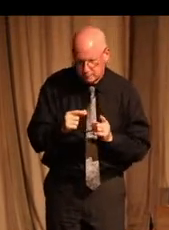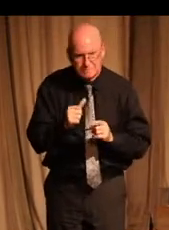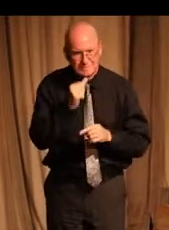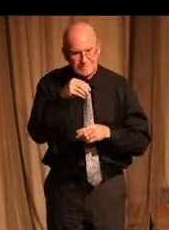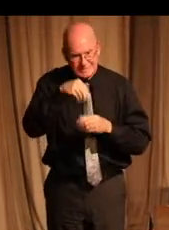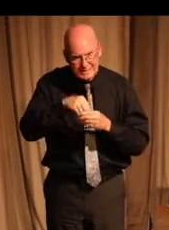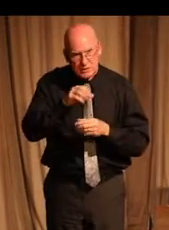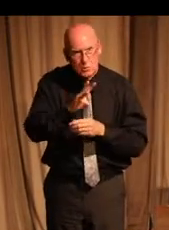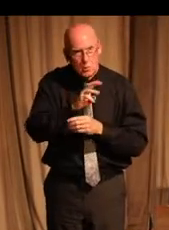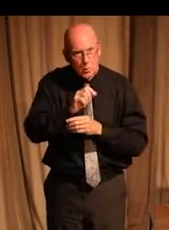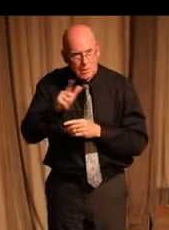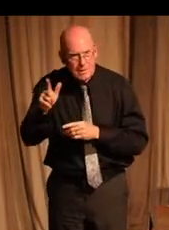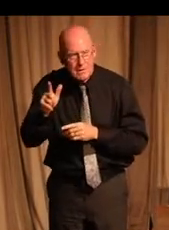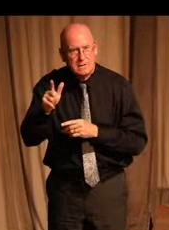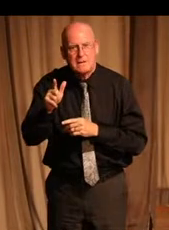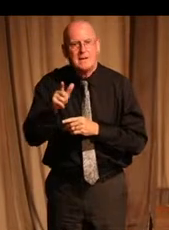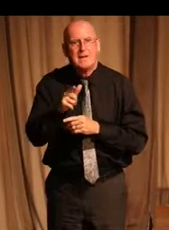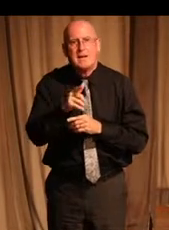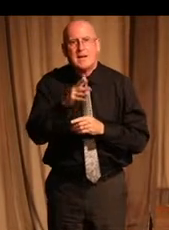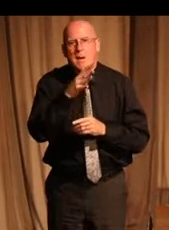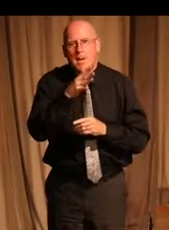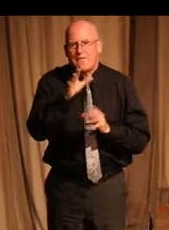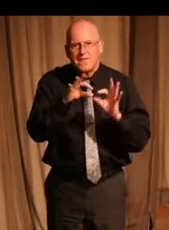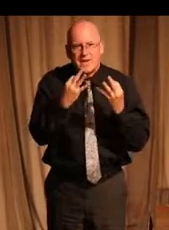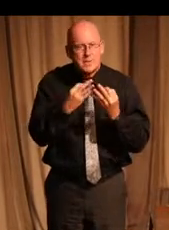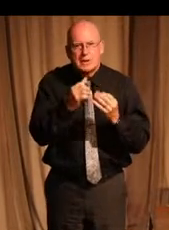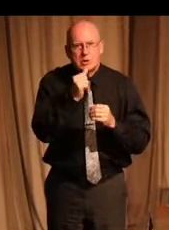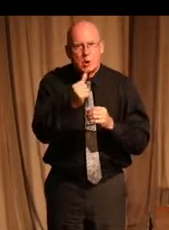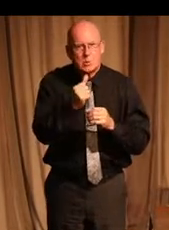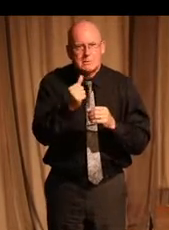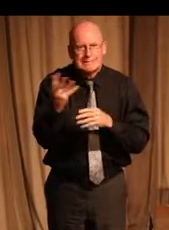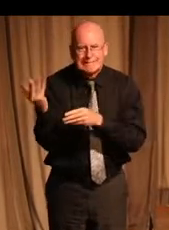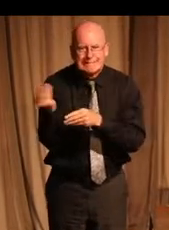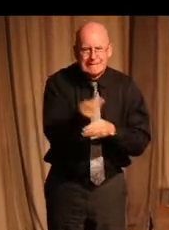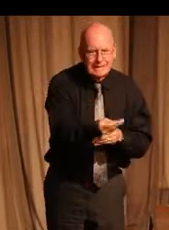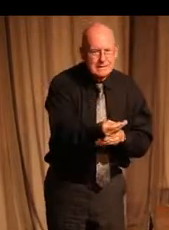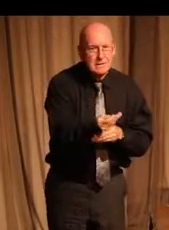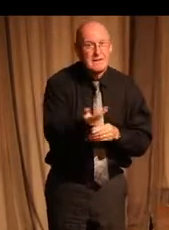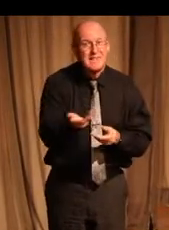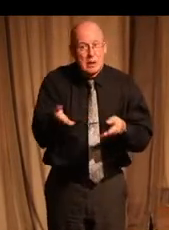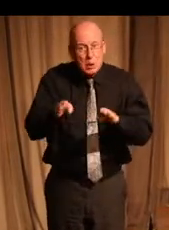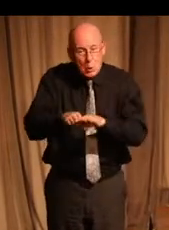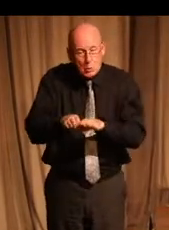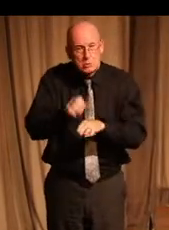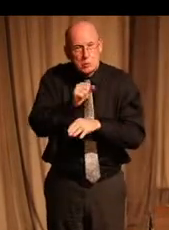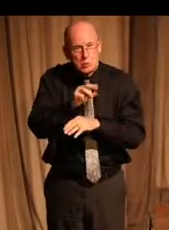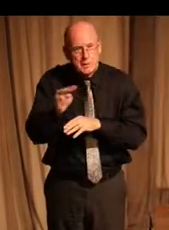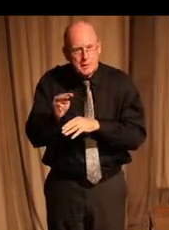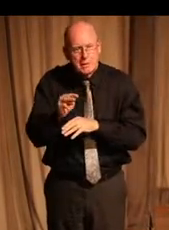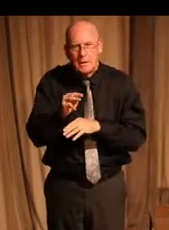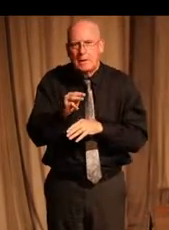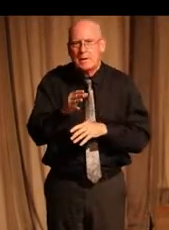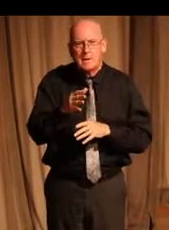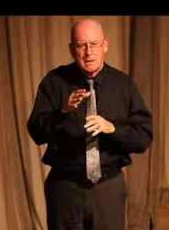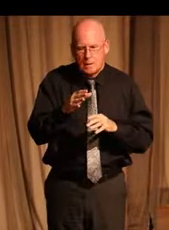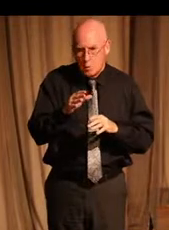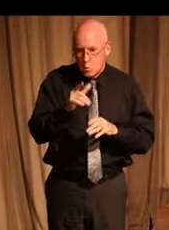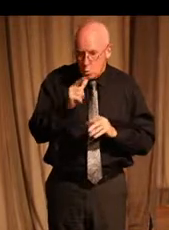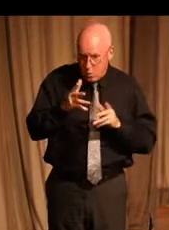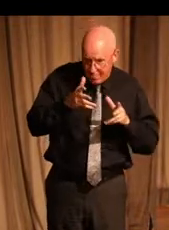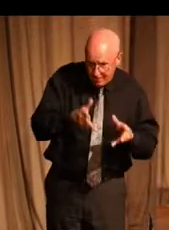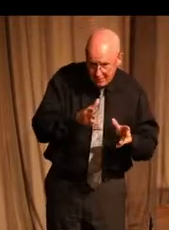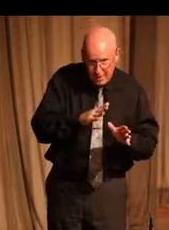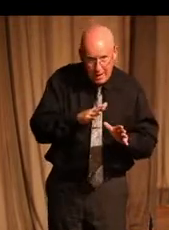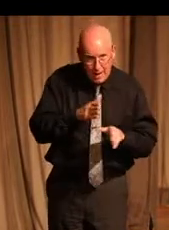will, then they don't get it. They'll close down your social media, but they won't get access to your Instagram. They won't have access to